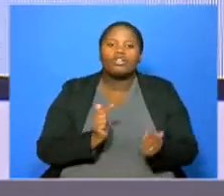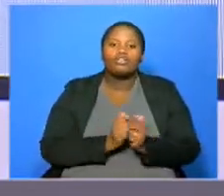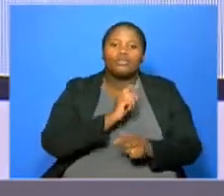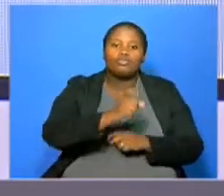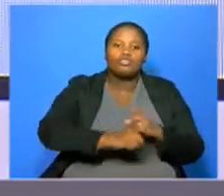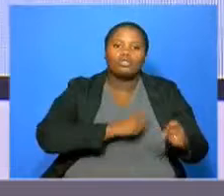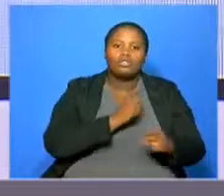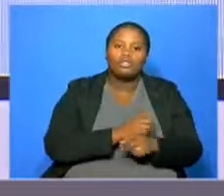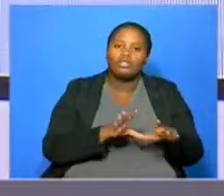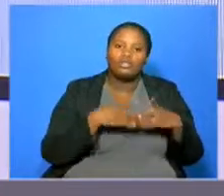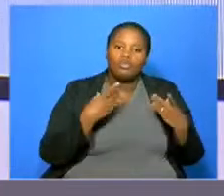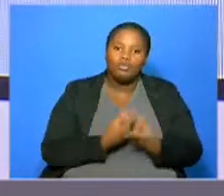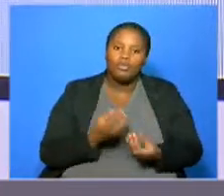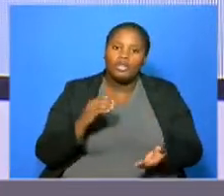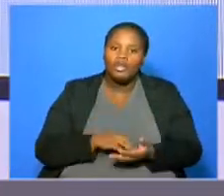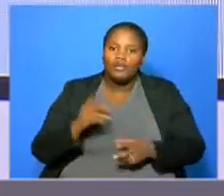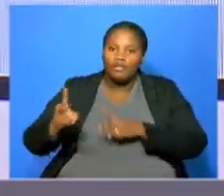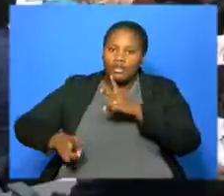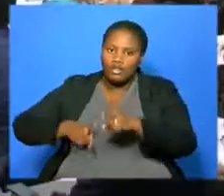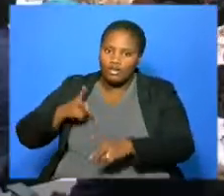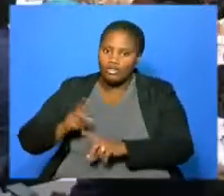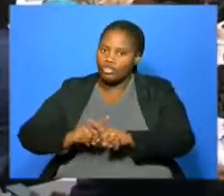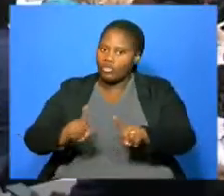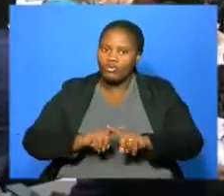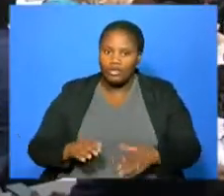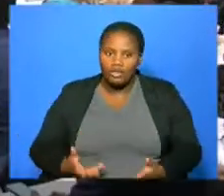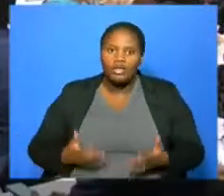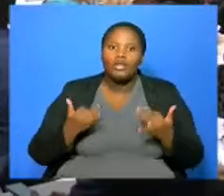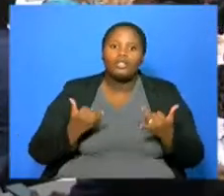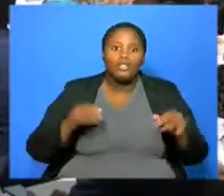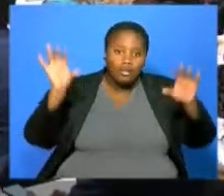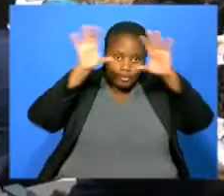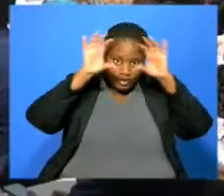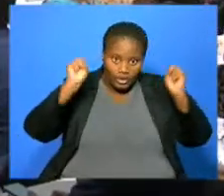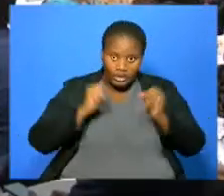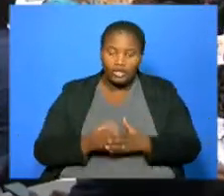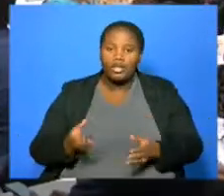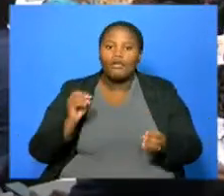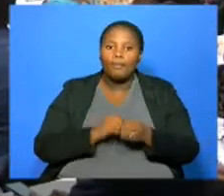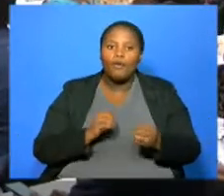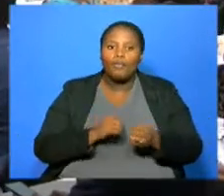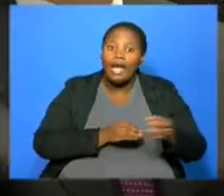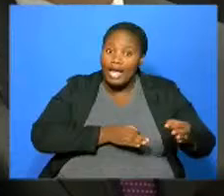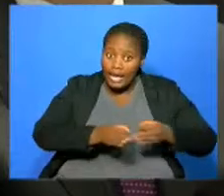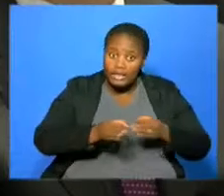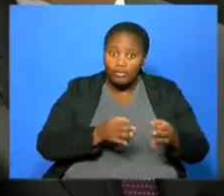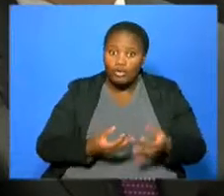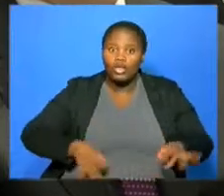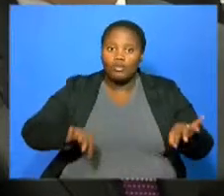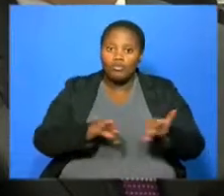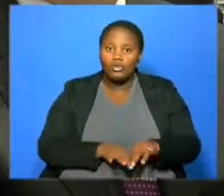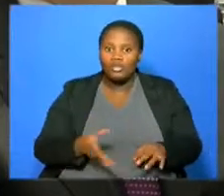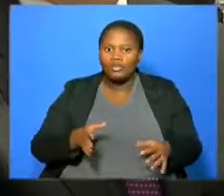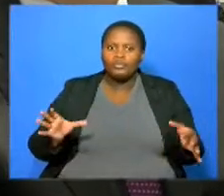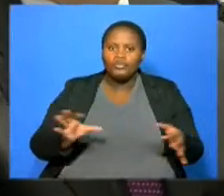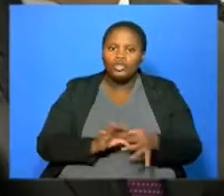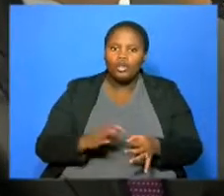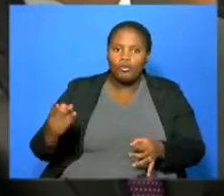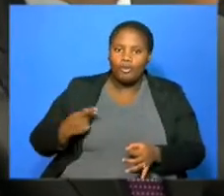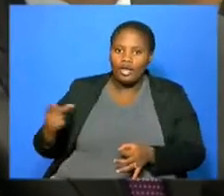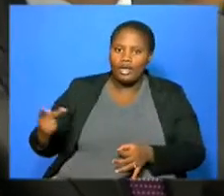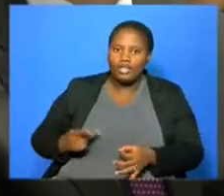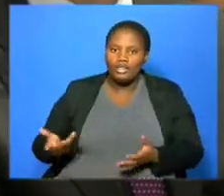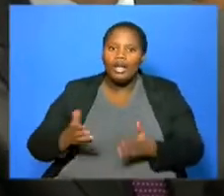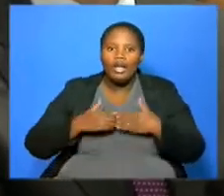agricultural sector and rural economy. The president also emphasized the importance of collaborations